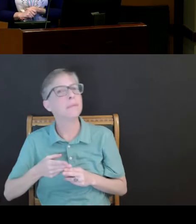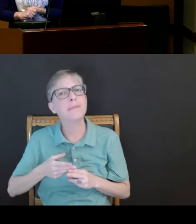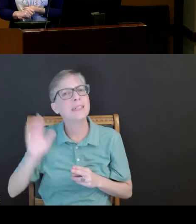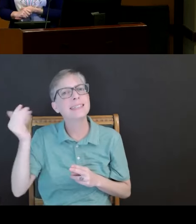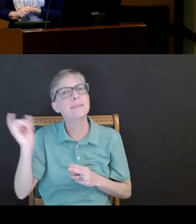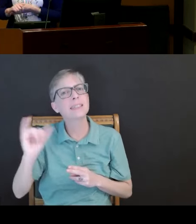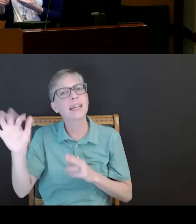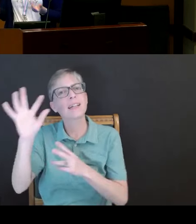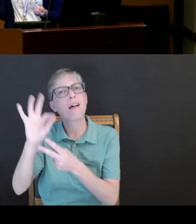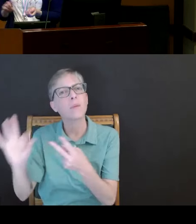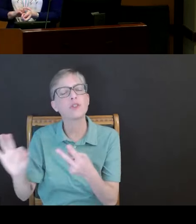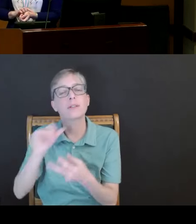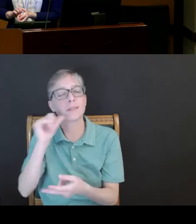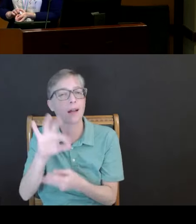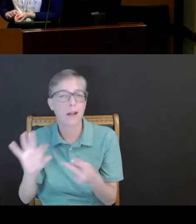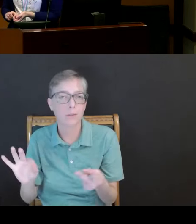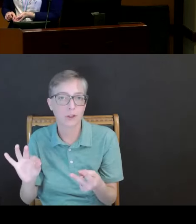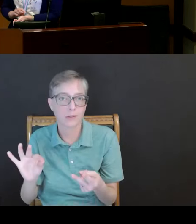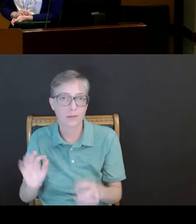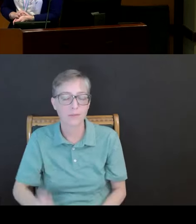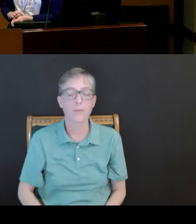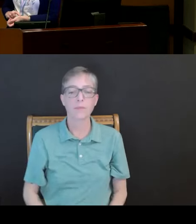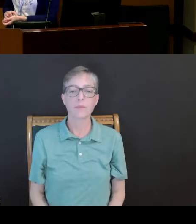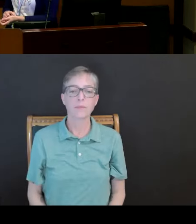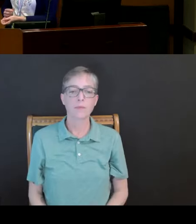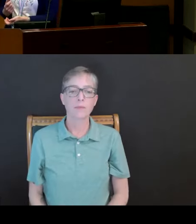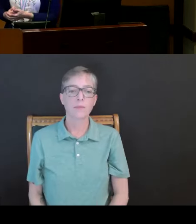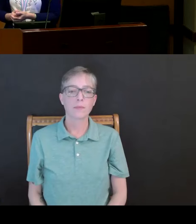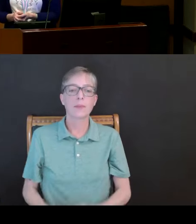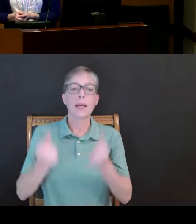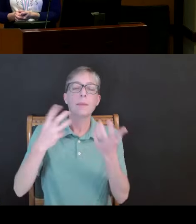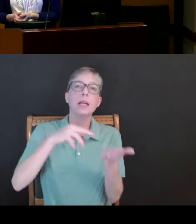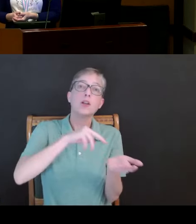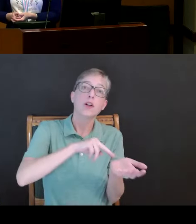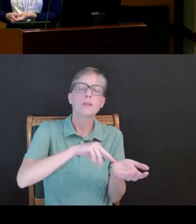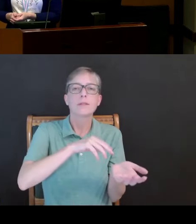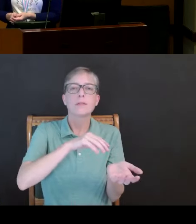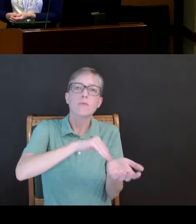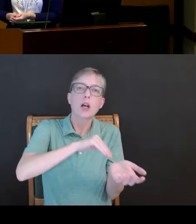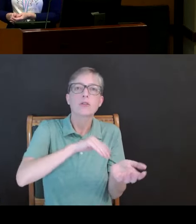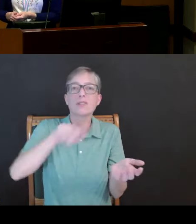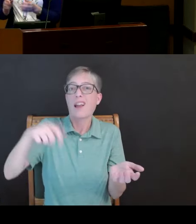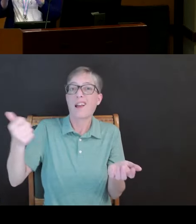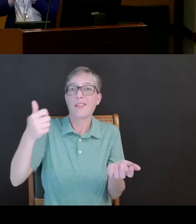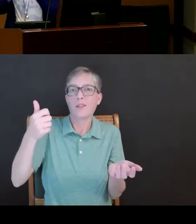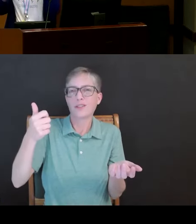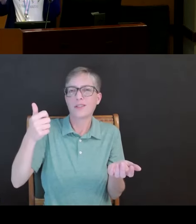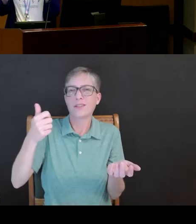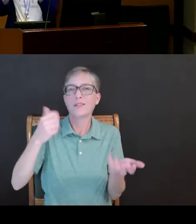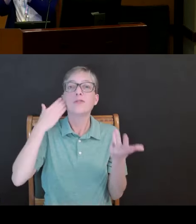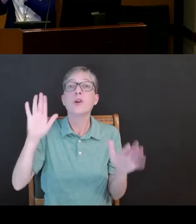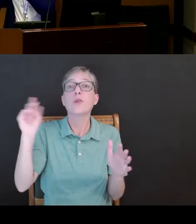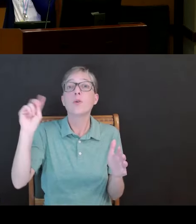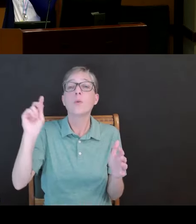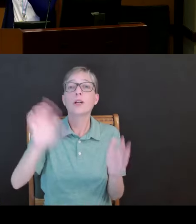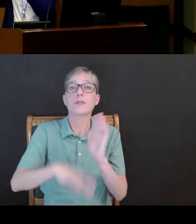is larger. A lot of nurses and folks in inpatient settings don't necessarily know where to find it on the wristband. After the